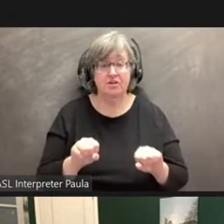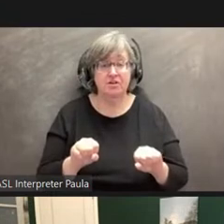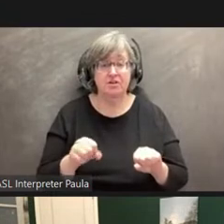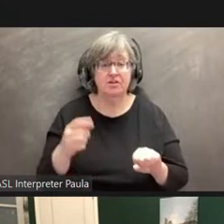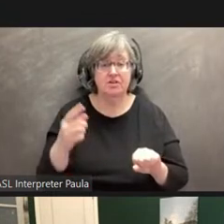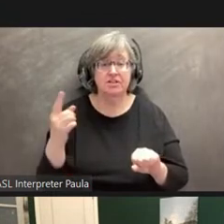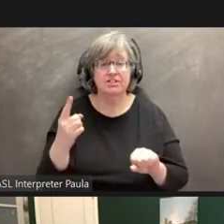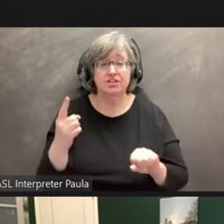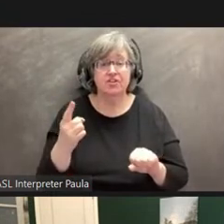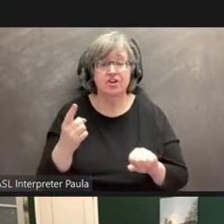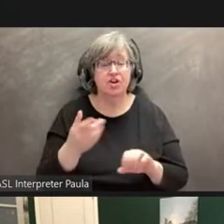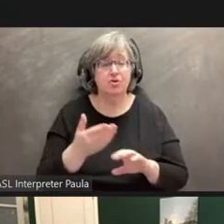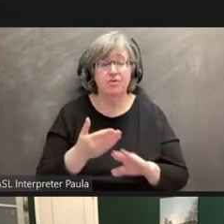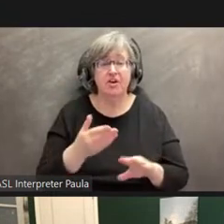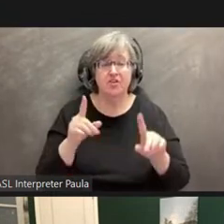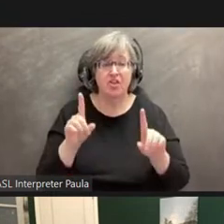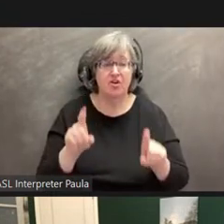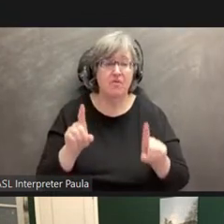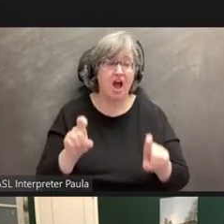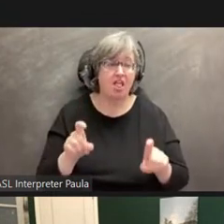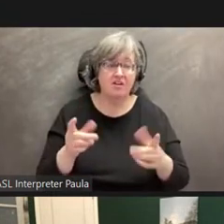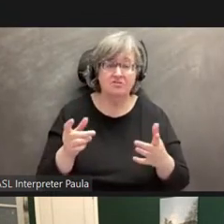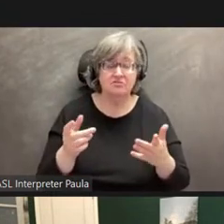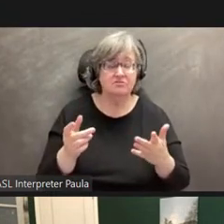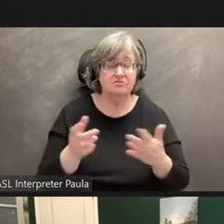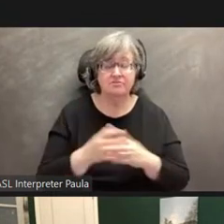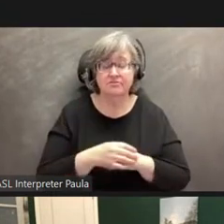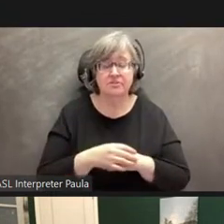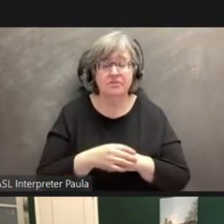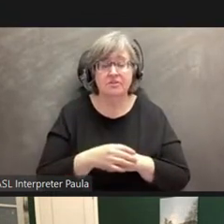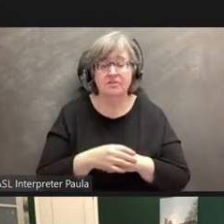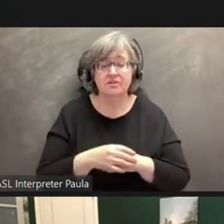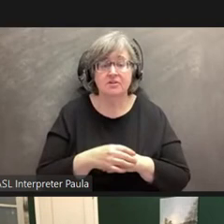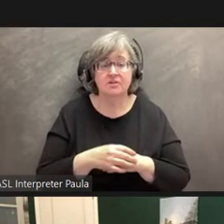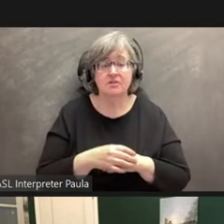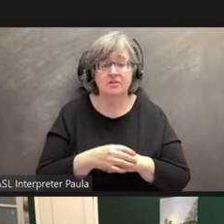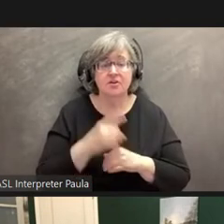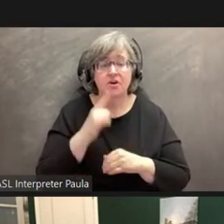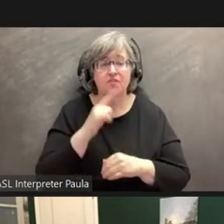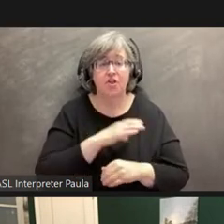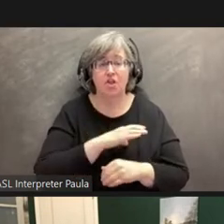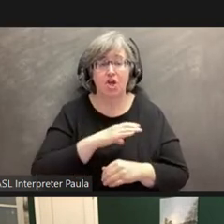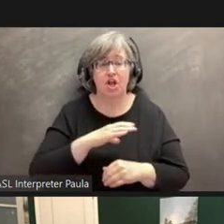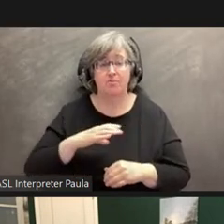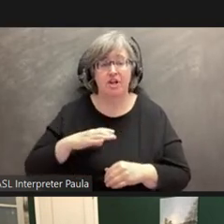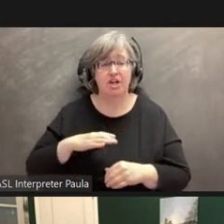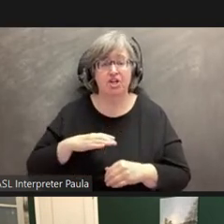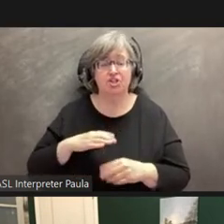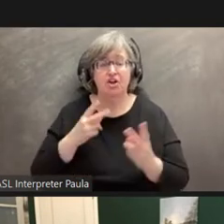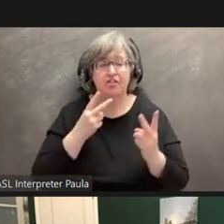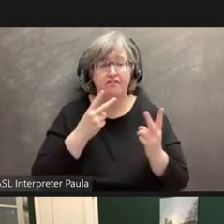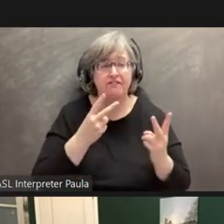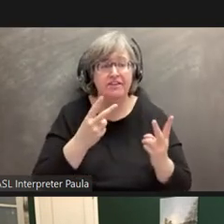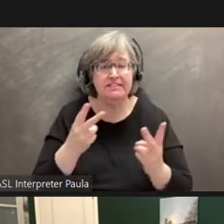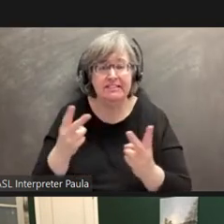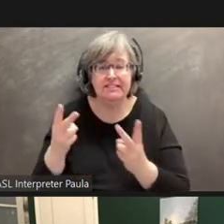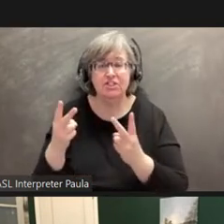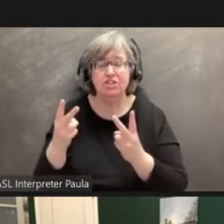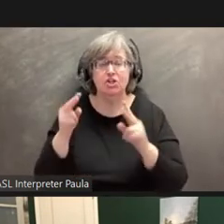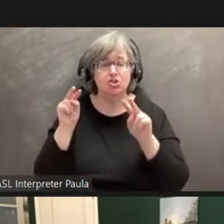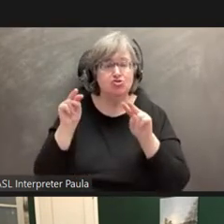something even before the pilot phase, for the committee to kind of just to go visit, to go